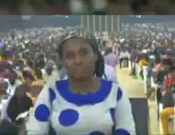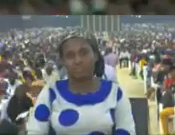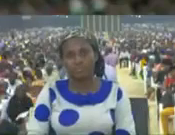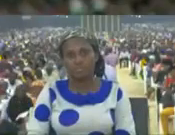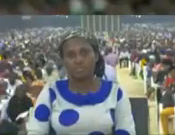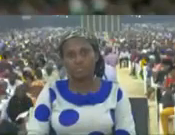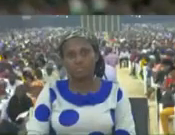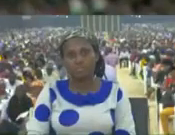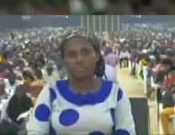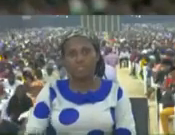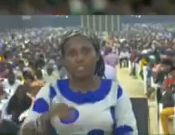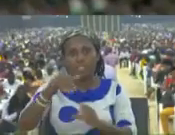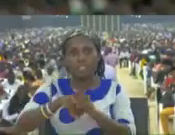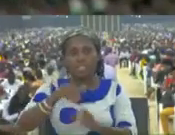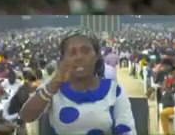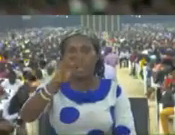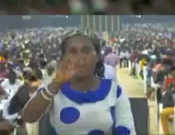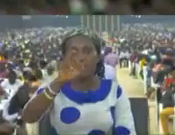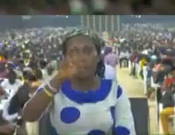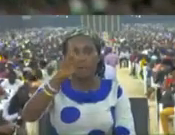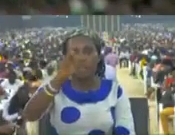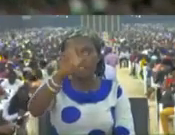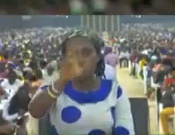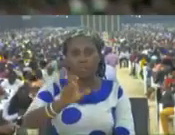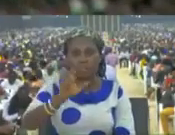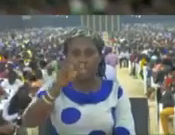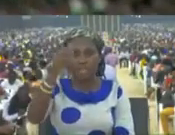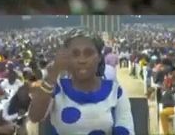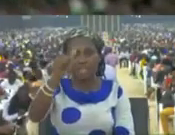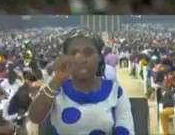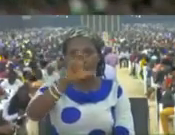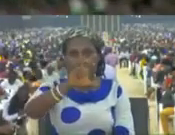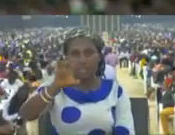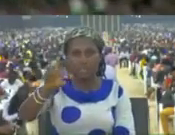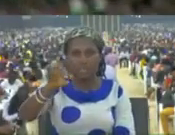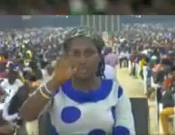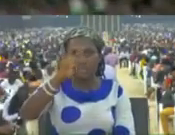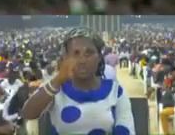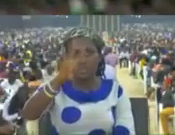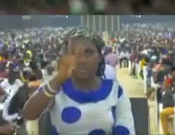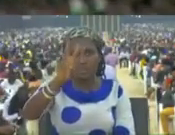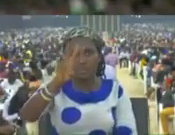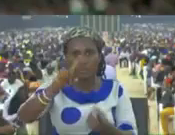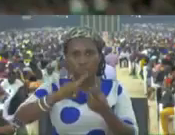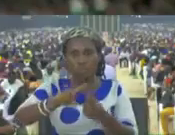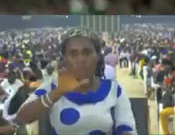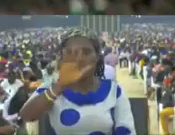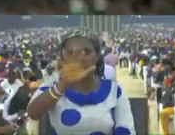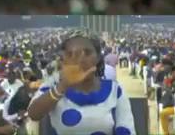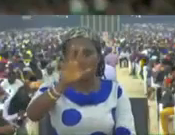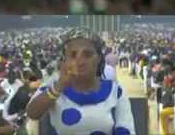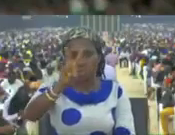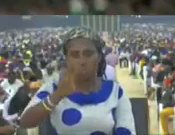In Mark chapter 10, verse 46 to 52, Mark 10, verse 46 to